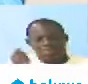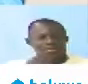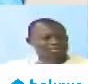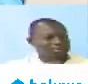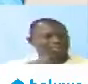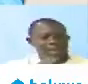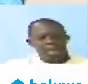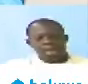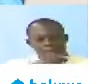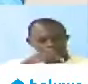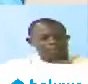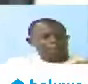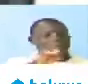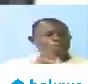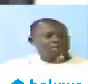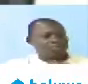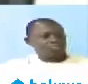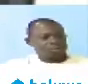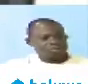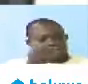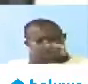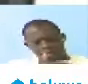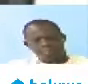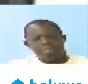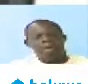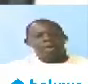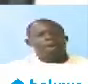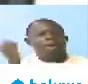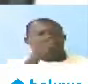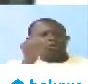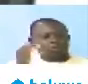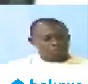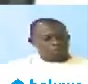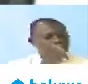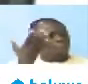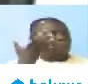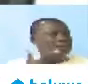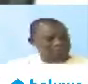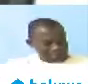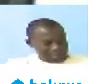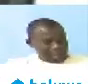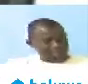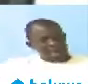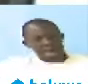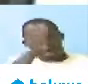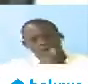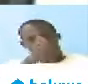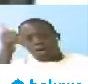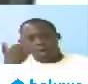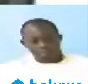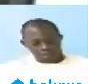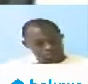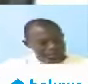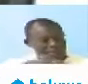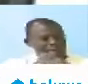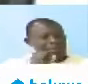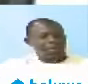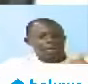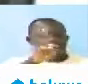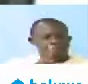and the base itself. Because we are on Dolbe training now, Campoldo. Because when we were undergoing the training in at those camps,